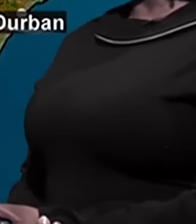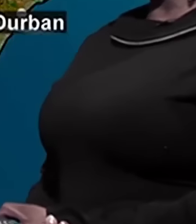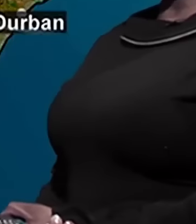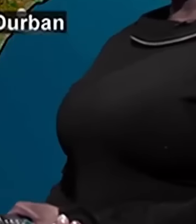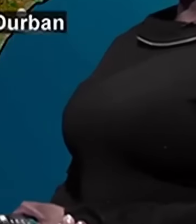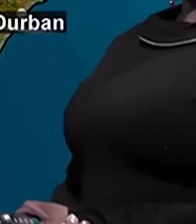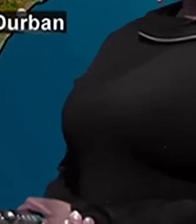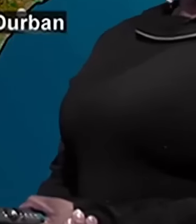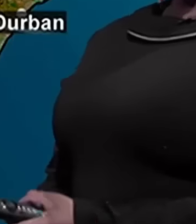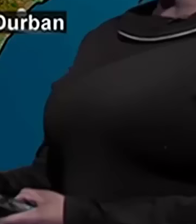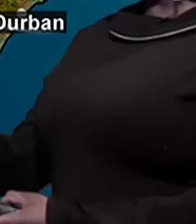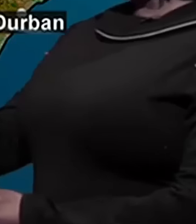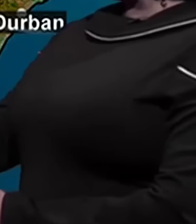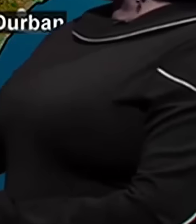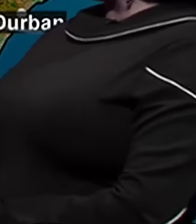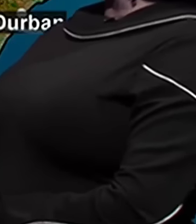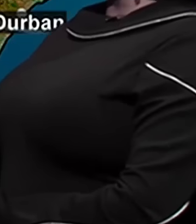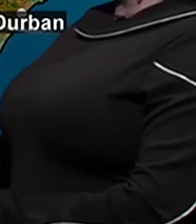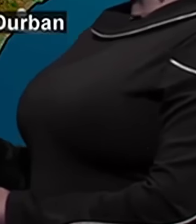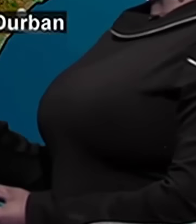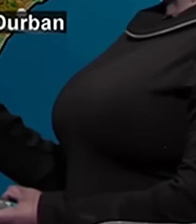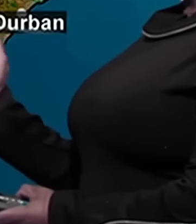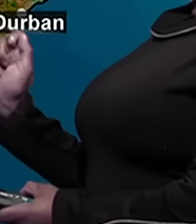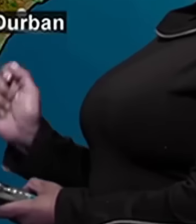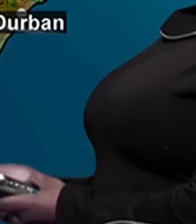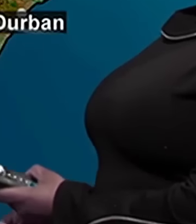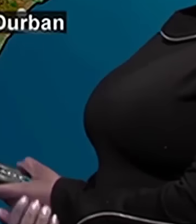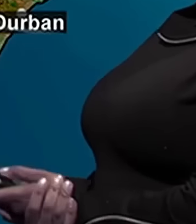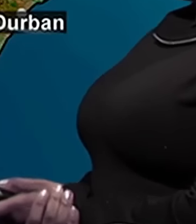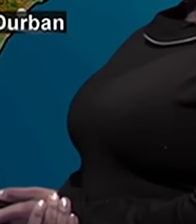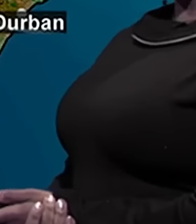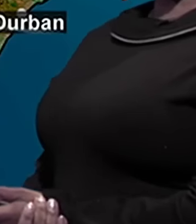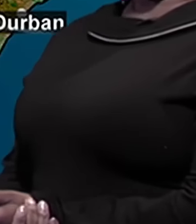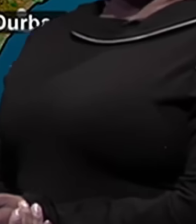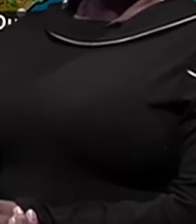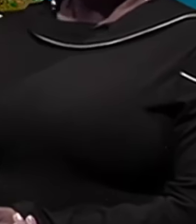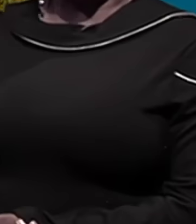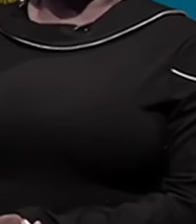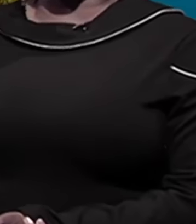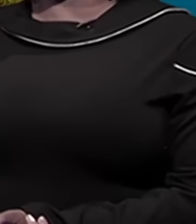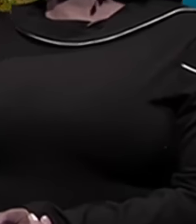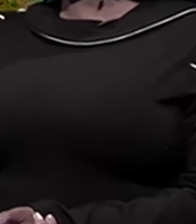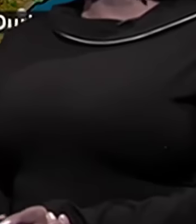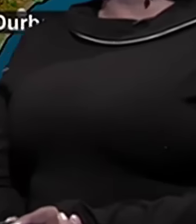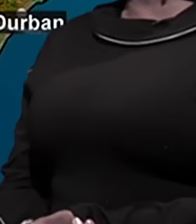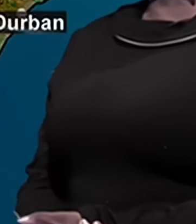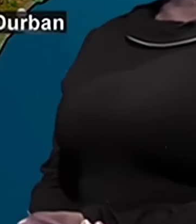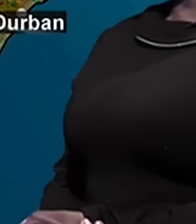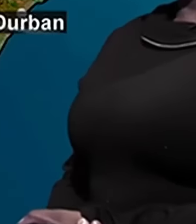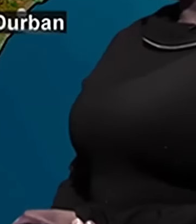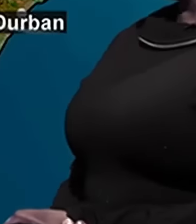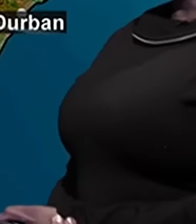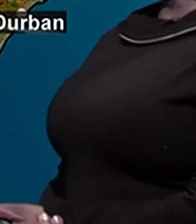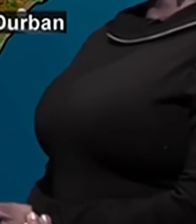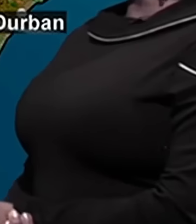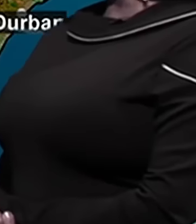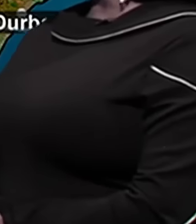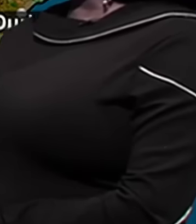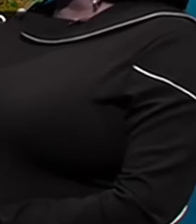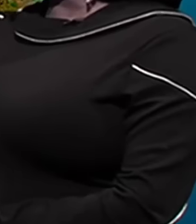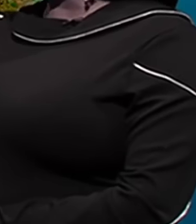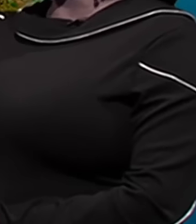tša matla ka dibe godimo go provinceng ya Limpopo go tsenela gona go provinceng ya Mpumalanga ke re tlhokomeleng ka dikarolo tšeo tša naga re lebella